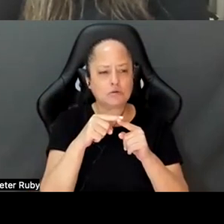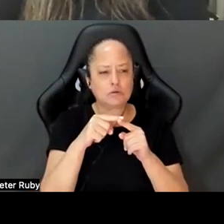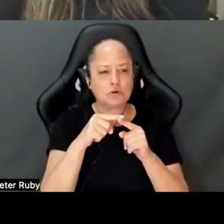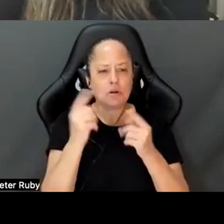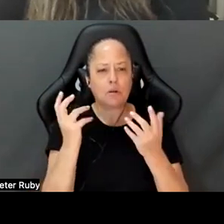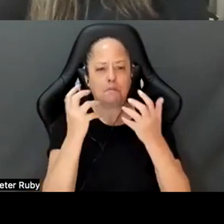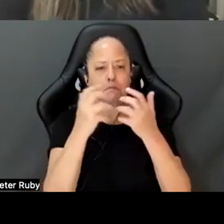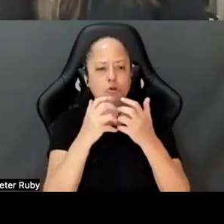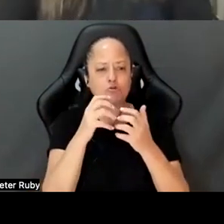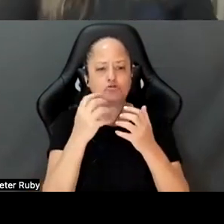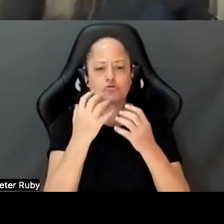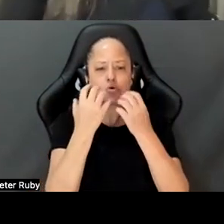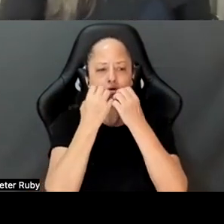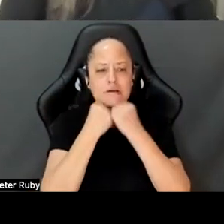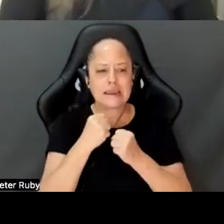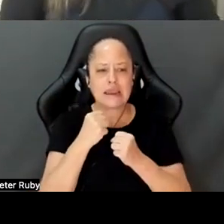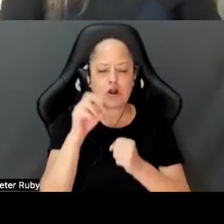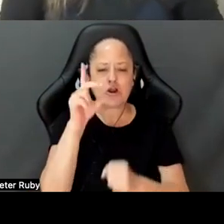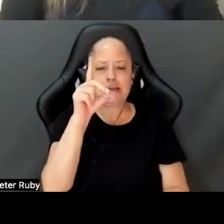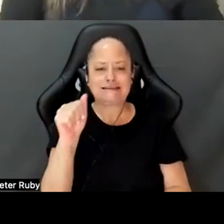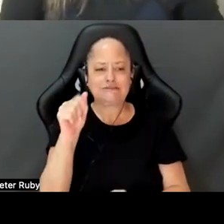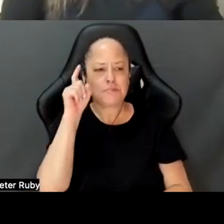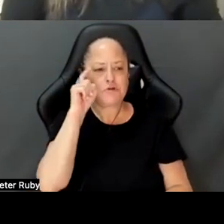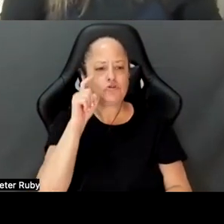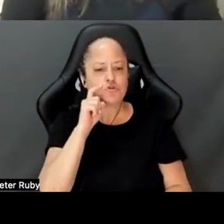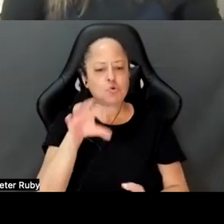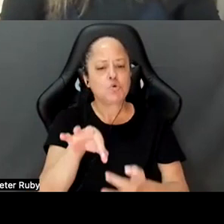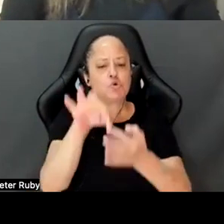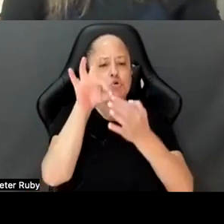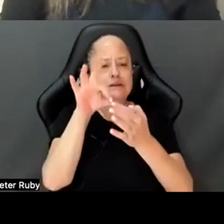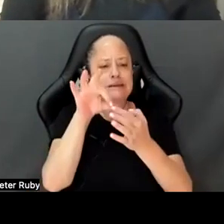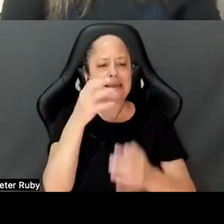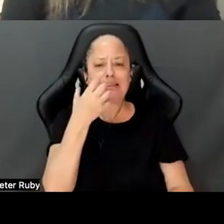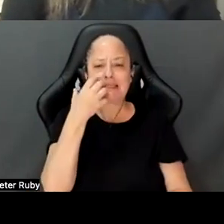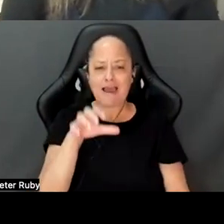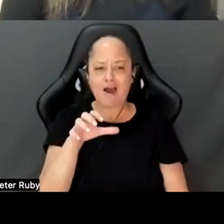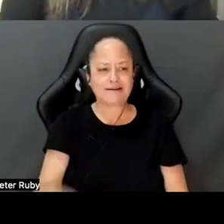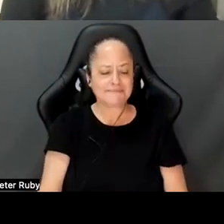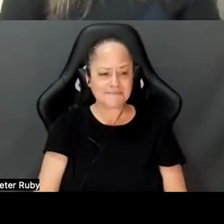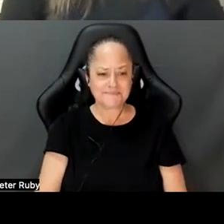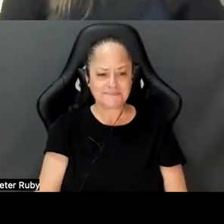disability sexuality as being uniquely hot. So yeah.